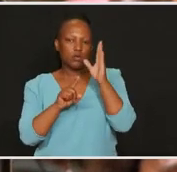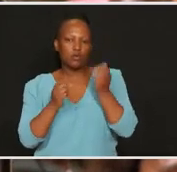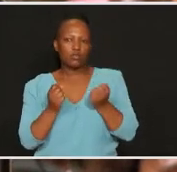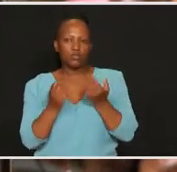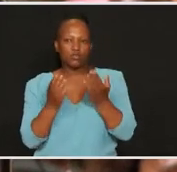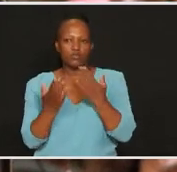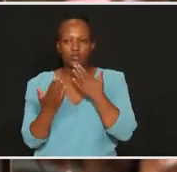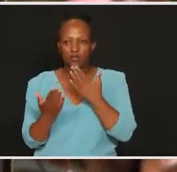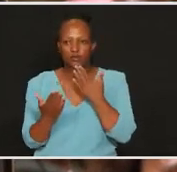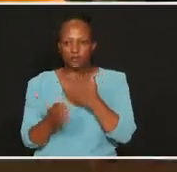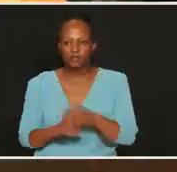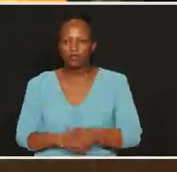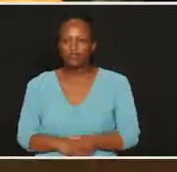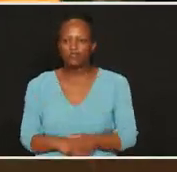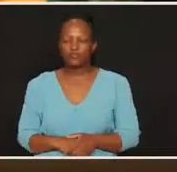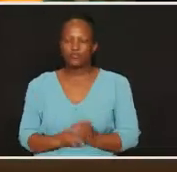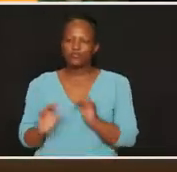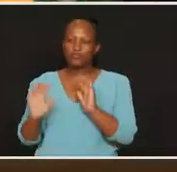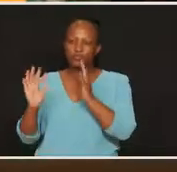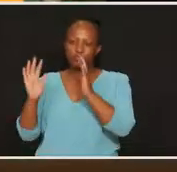you thank you doctor